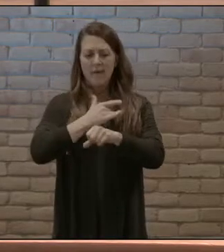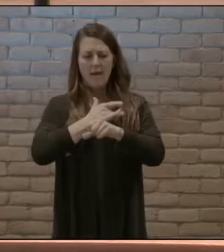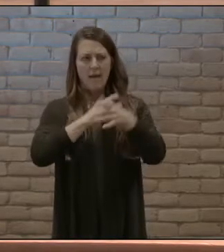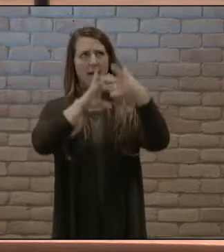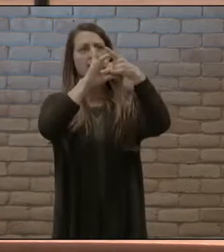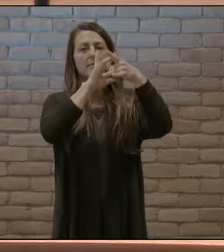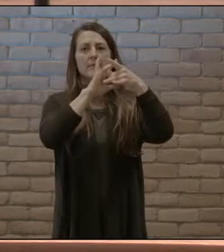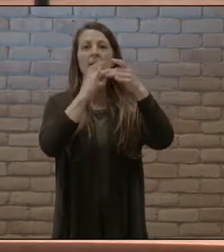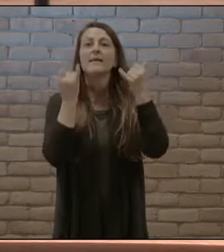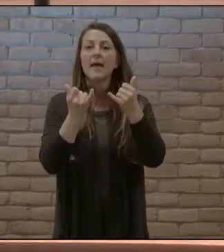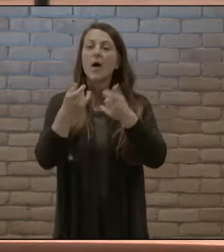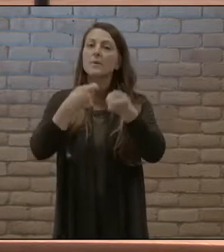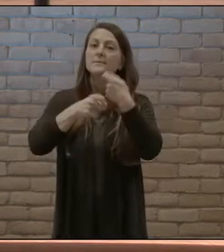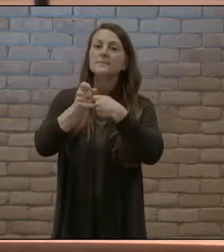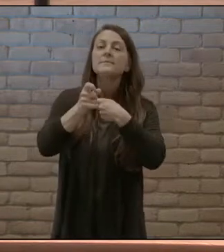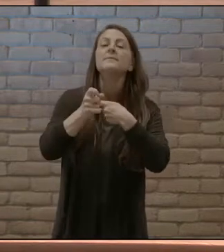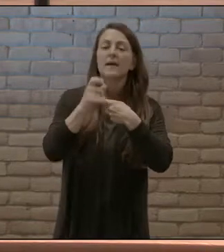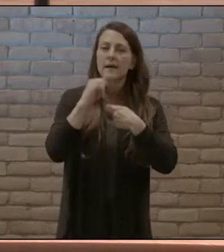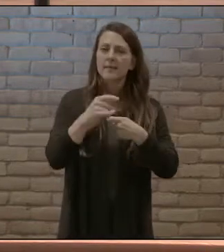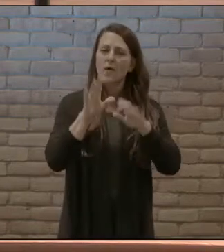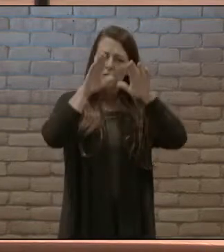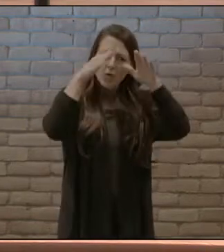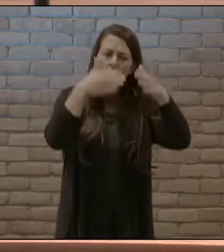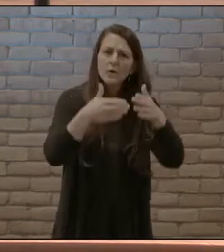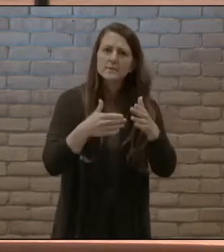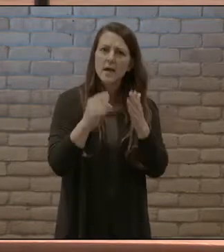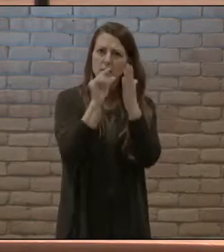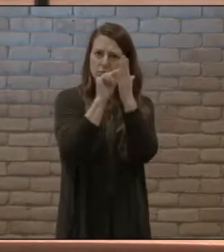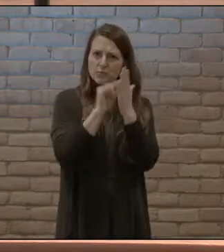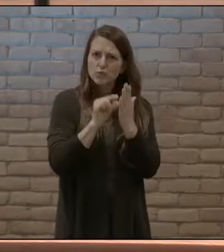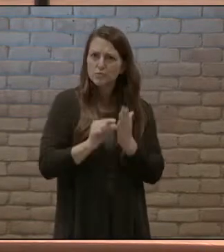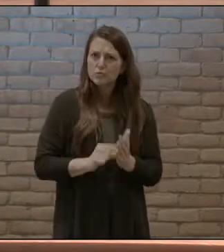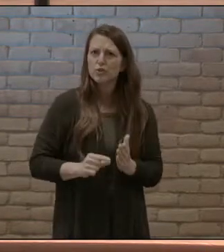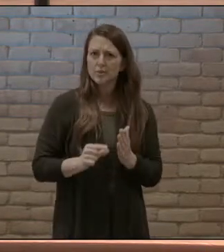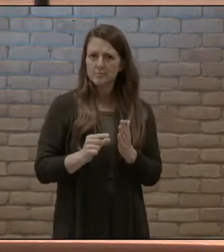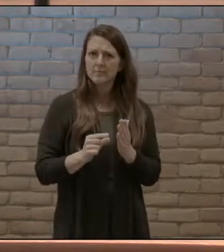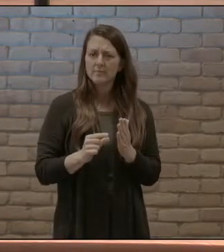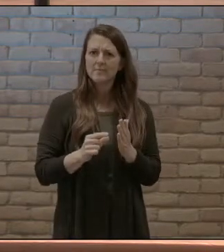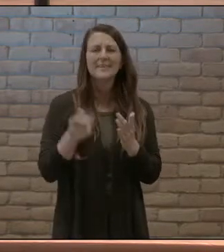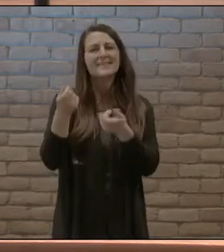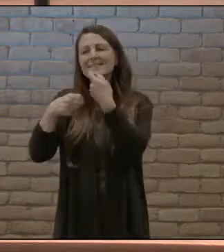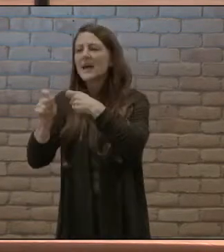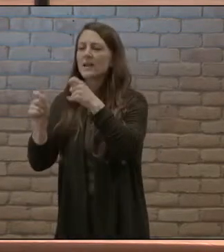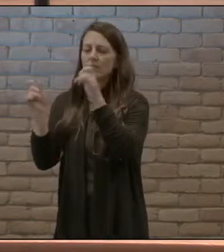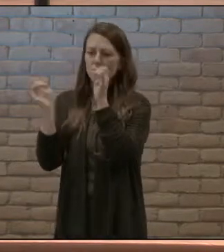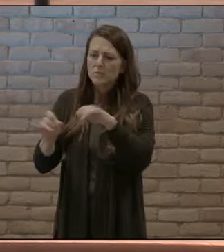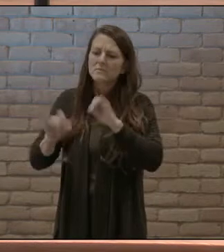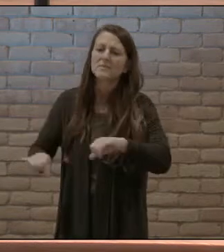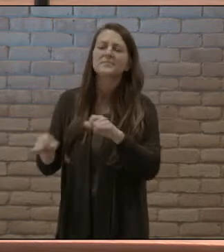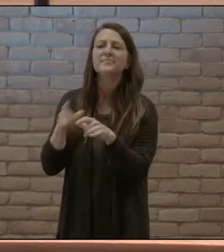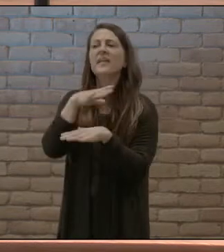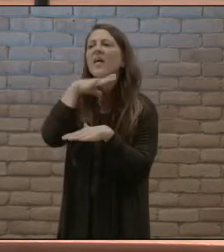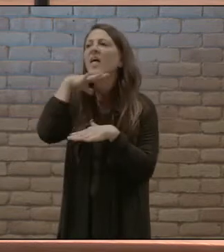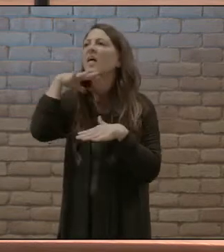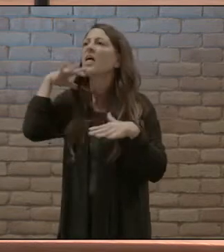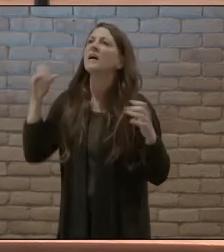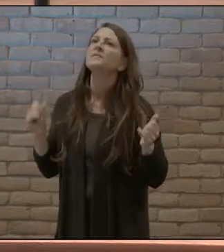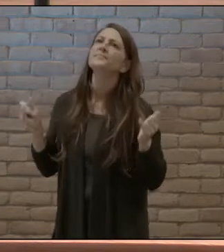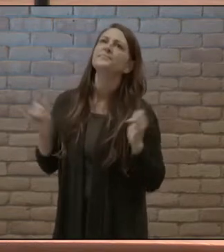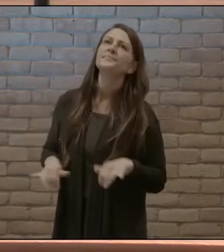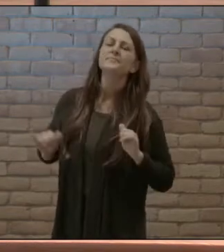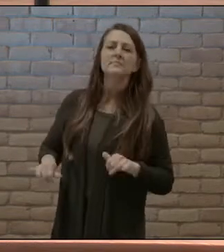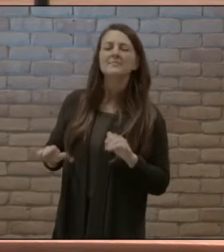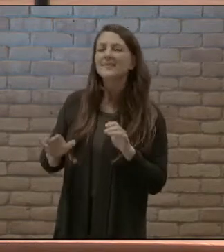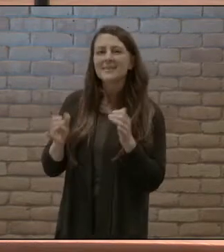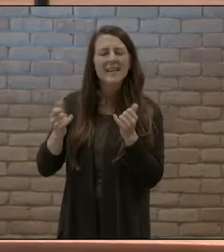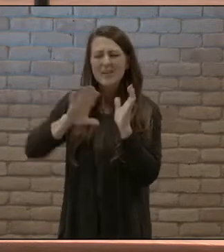Scripture instead of all the rituals that had become so empty.